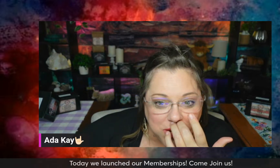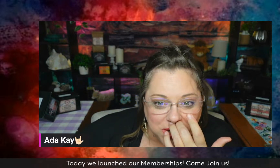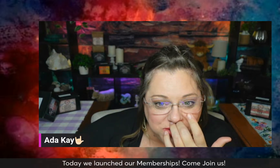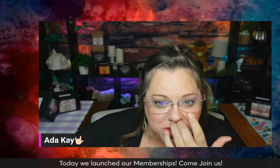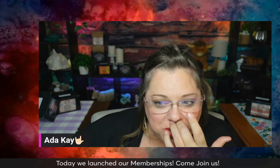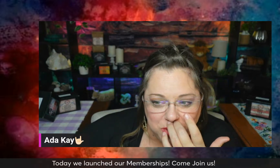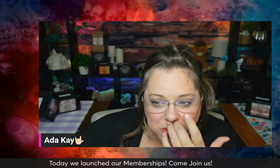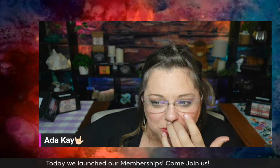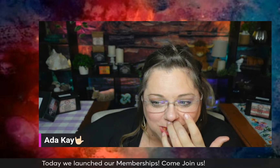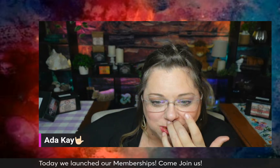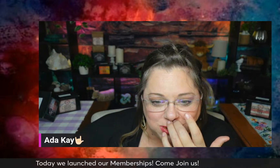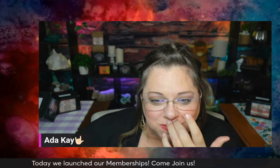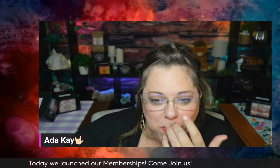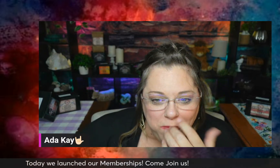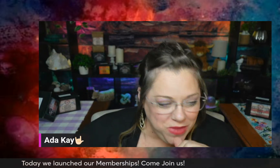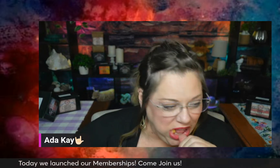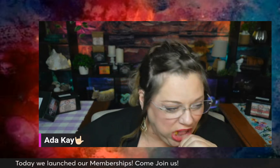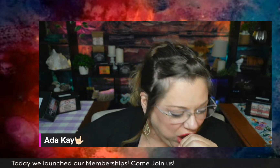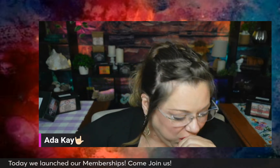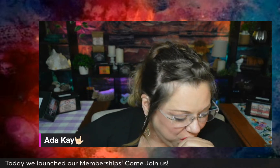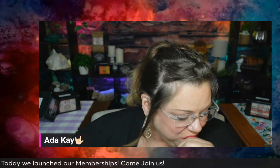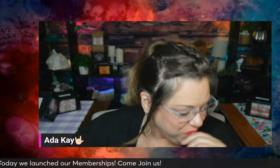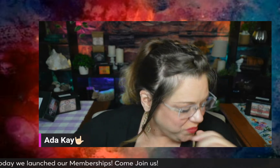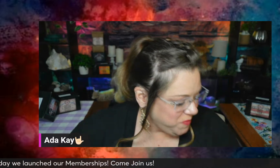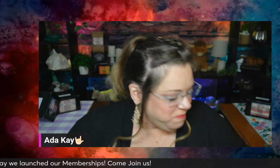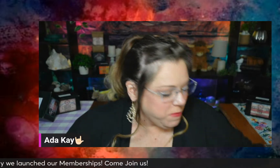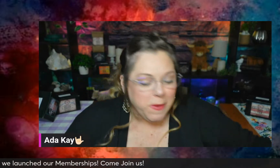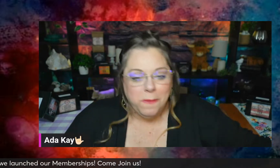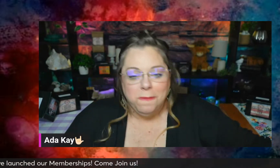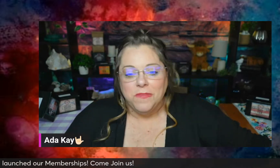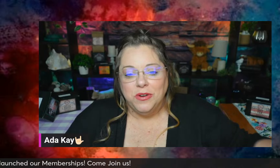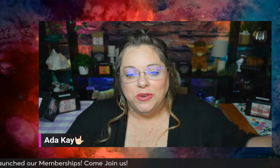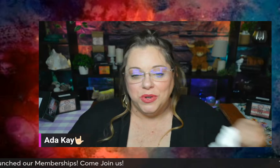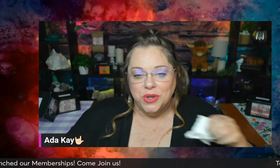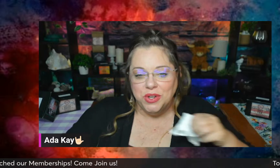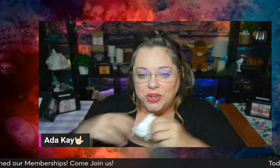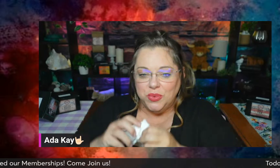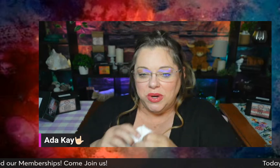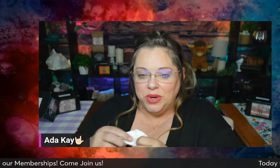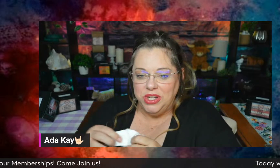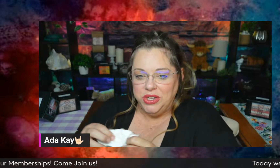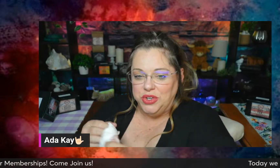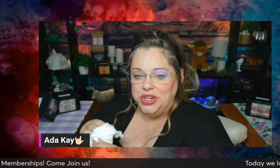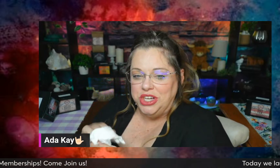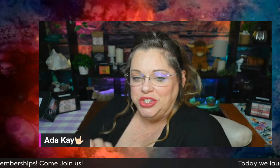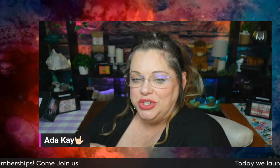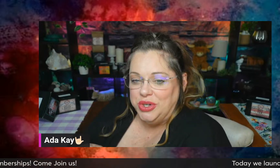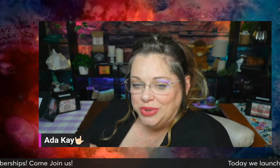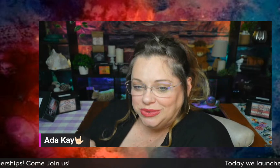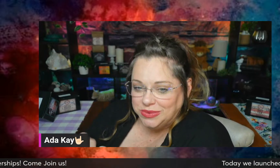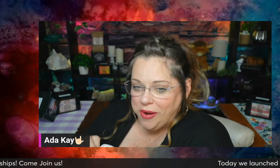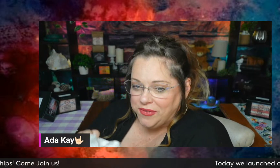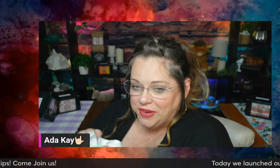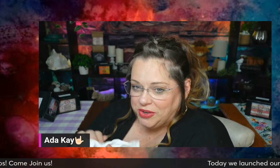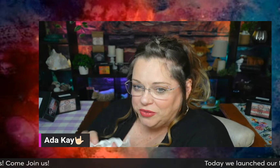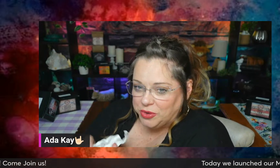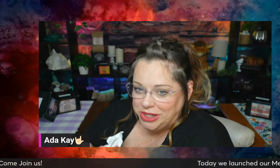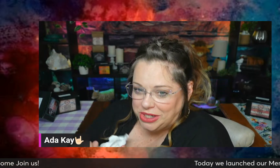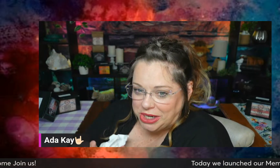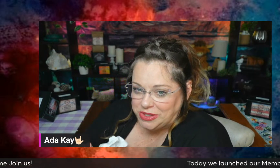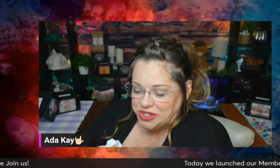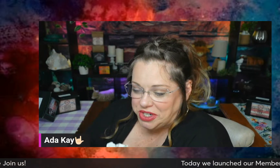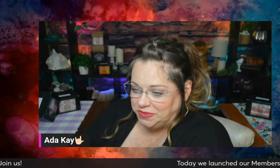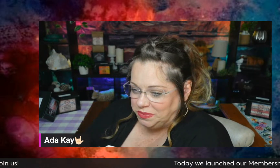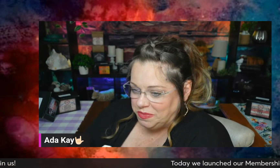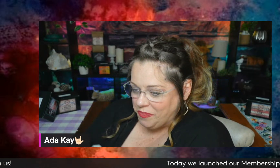I thought the same thing, Braxton. Do you know what you need to do? Find it for